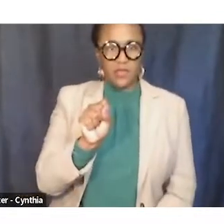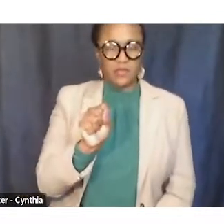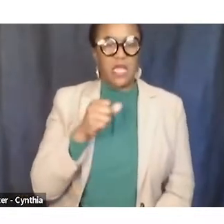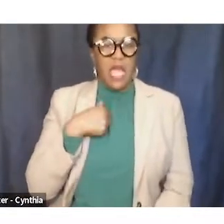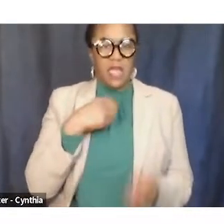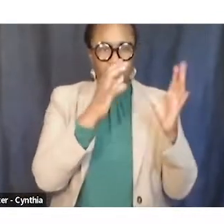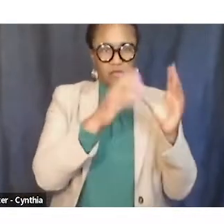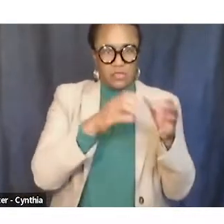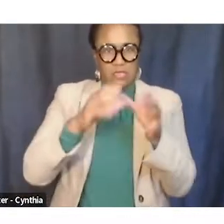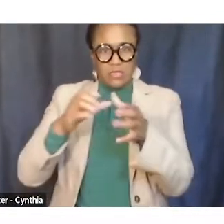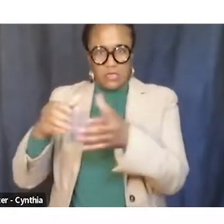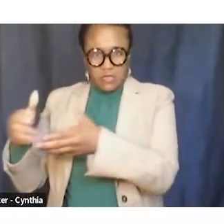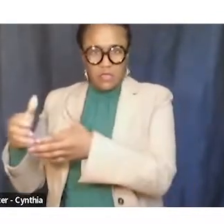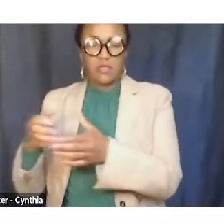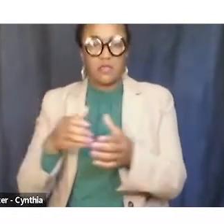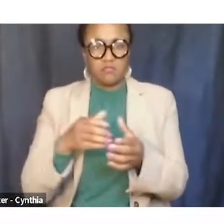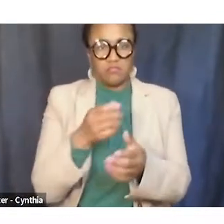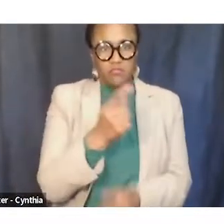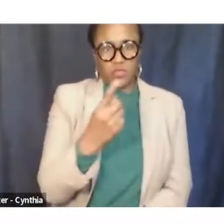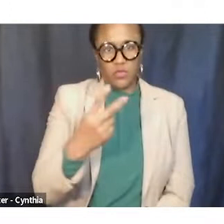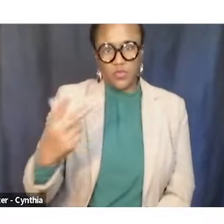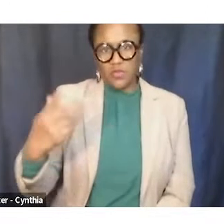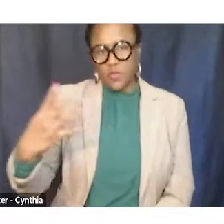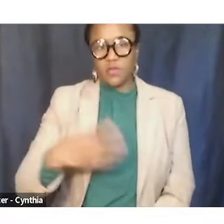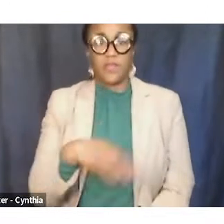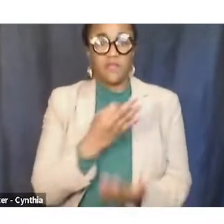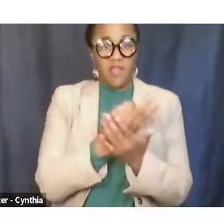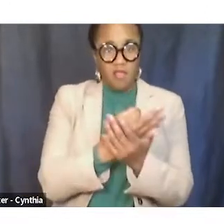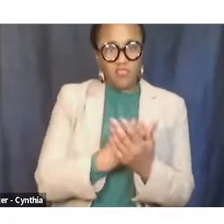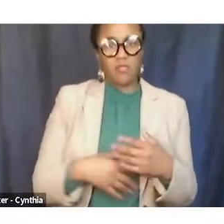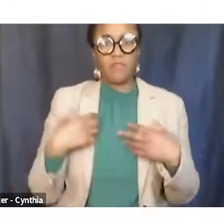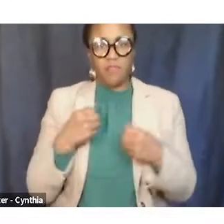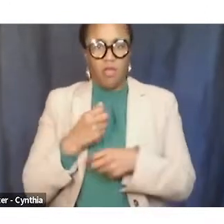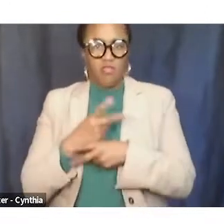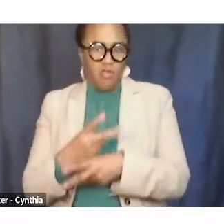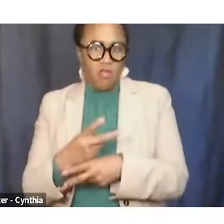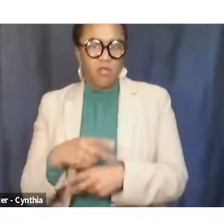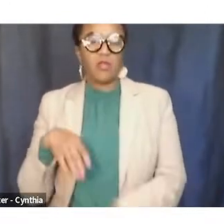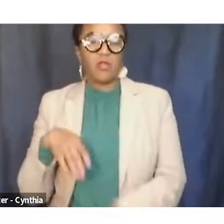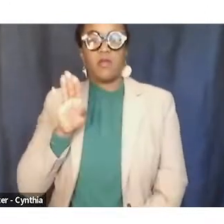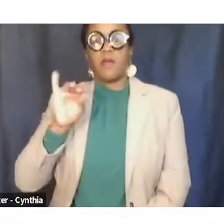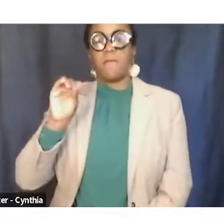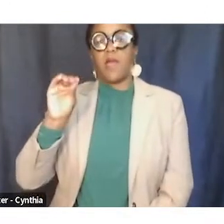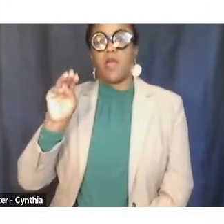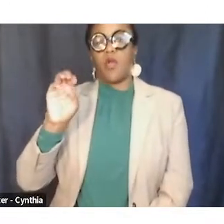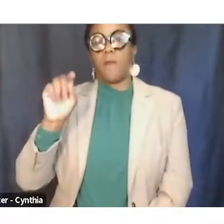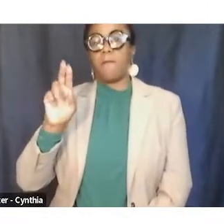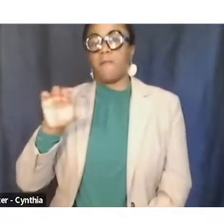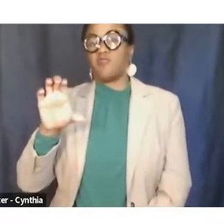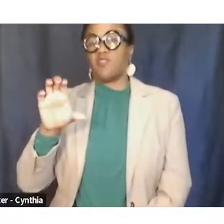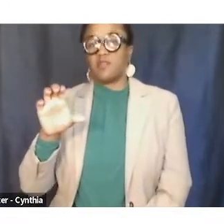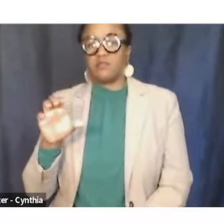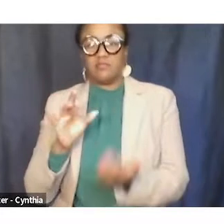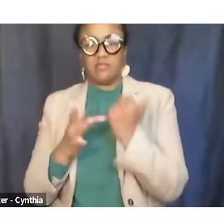down into different verticals: financial, healthcare, biometric technology, and